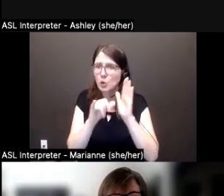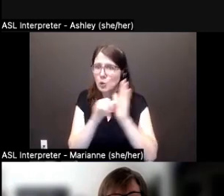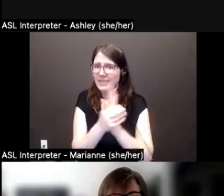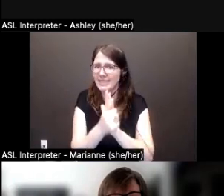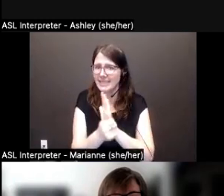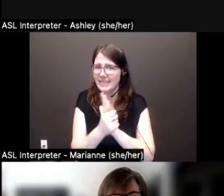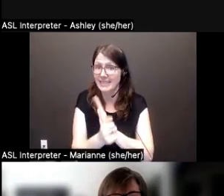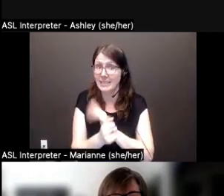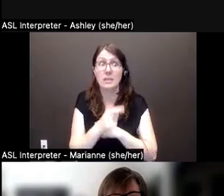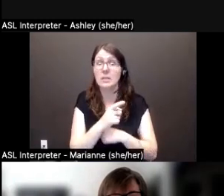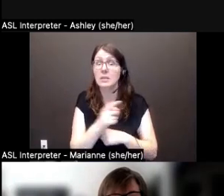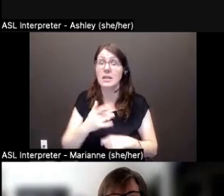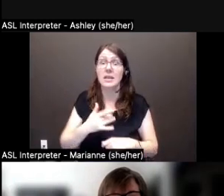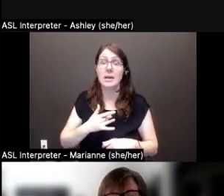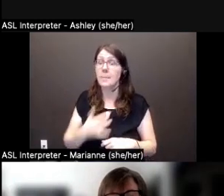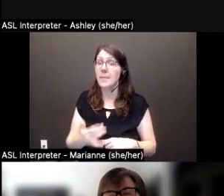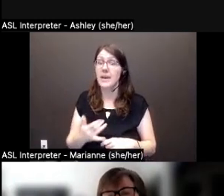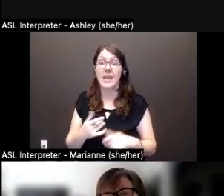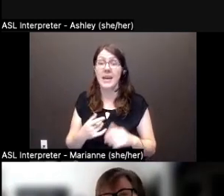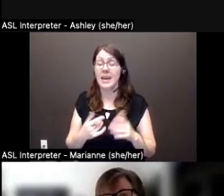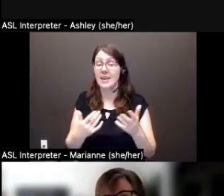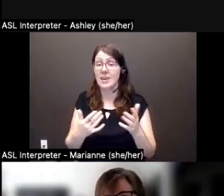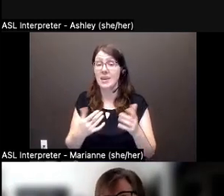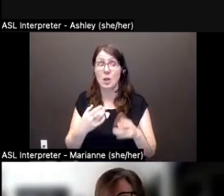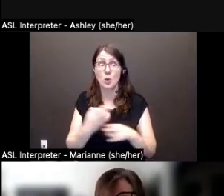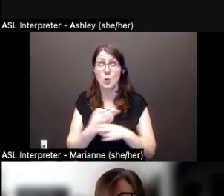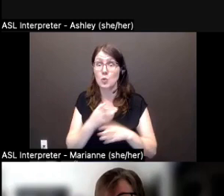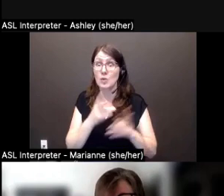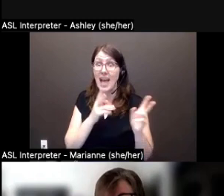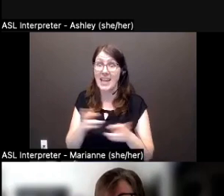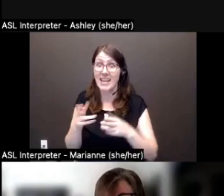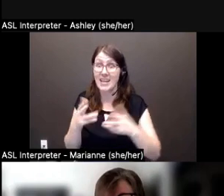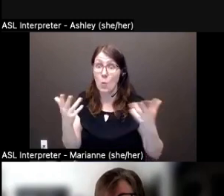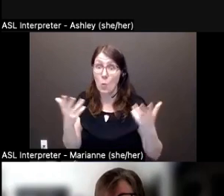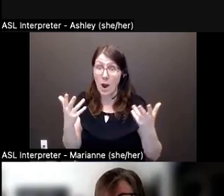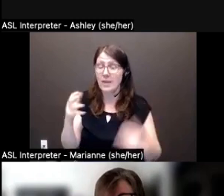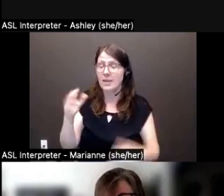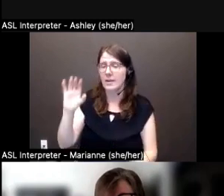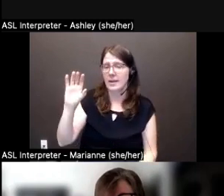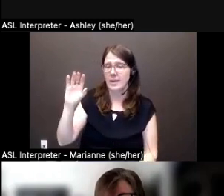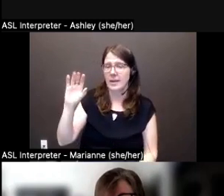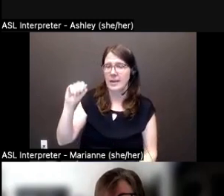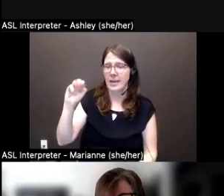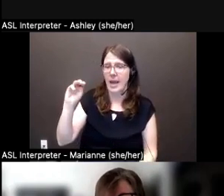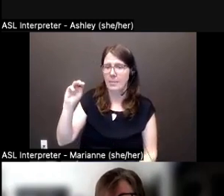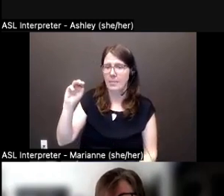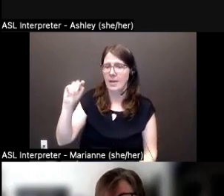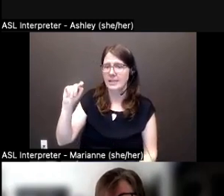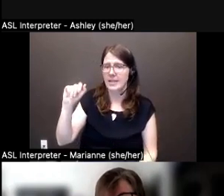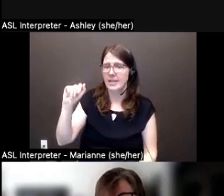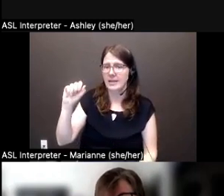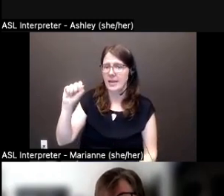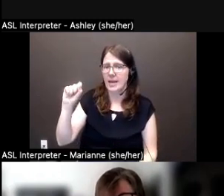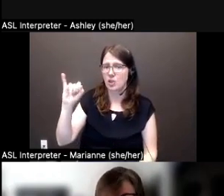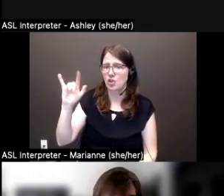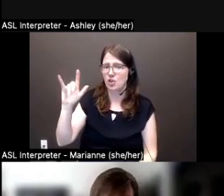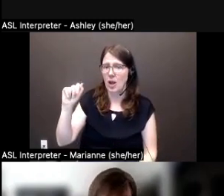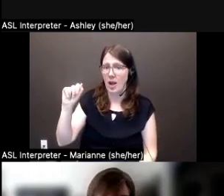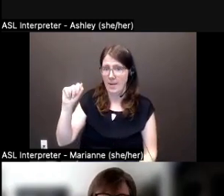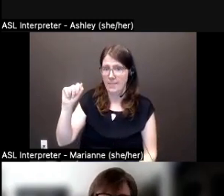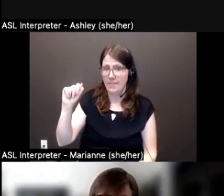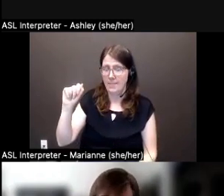was intimidating for me. So I remembered that I had spoken with